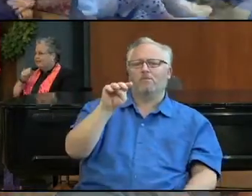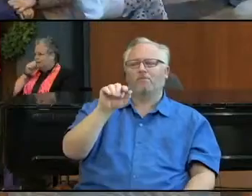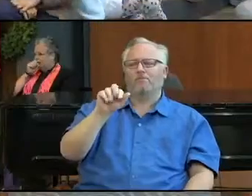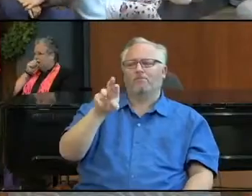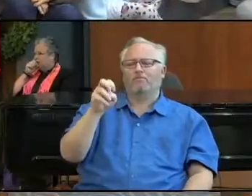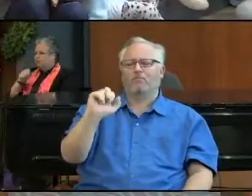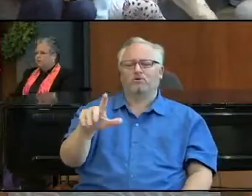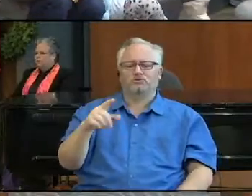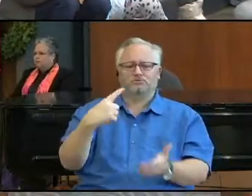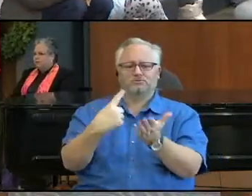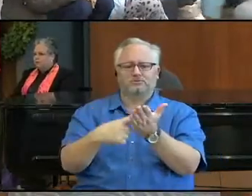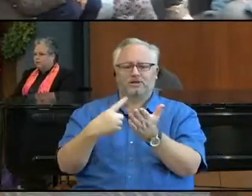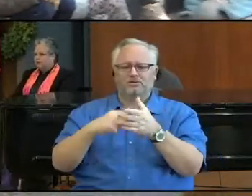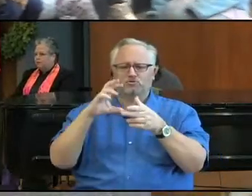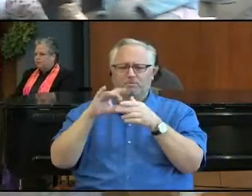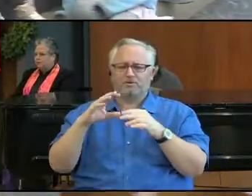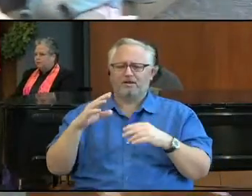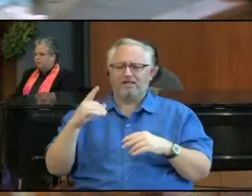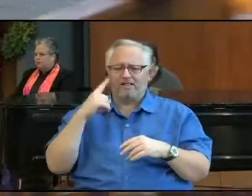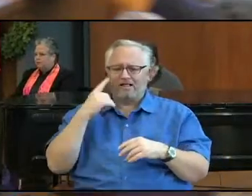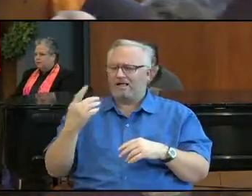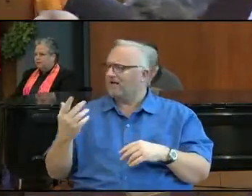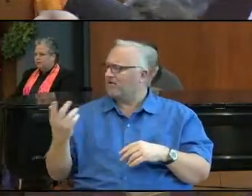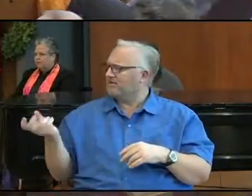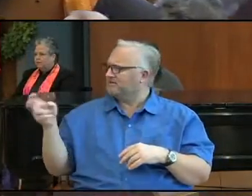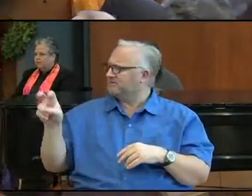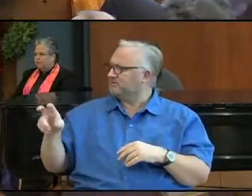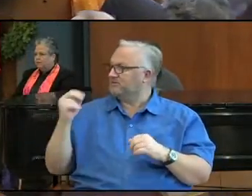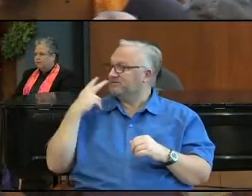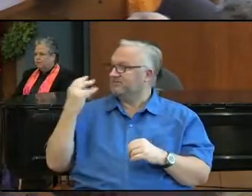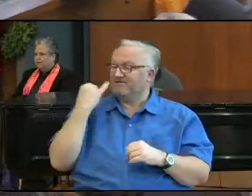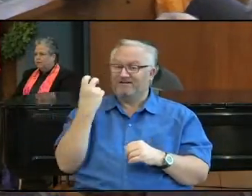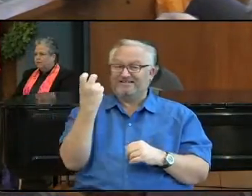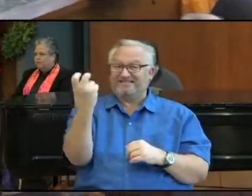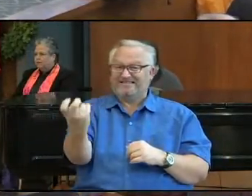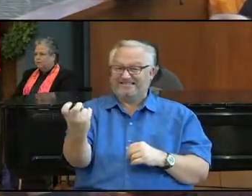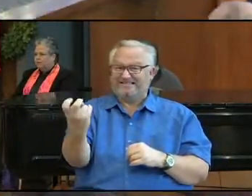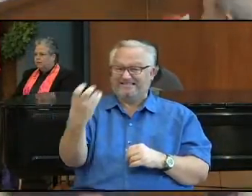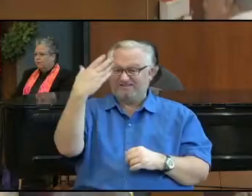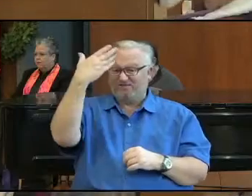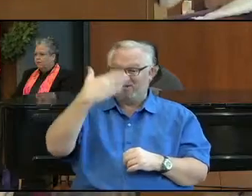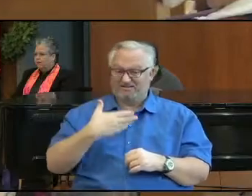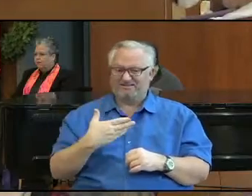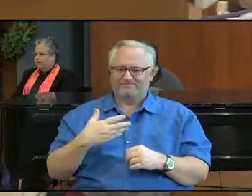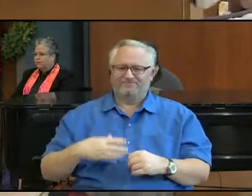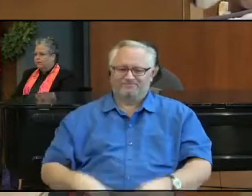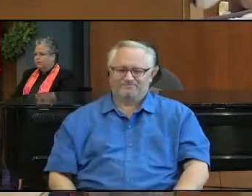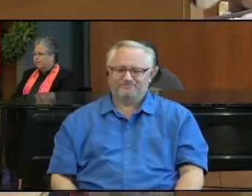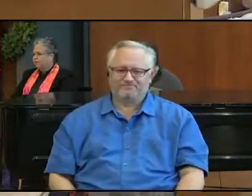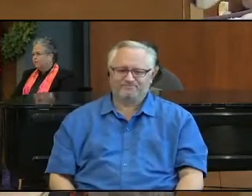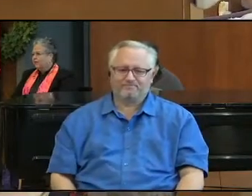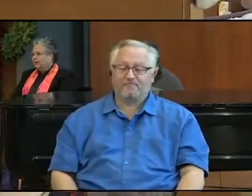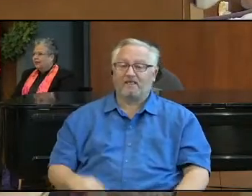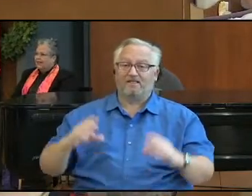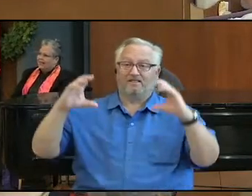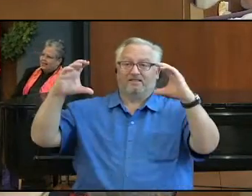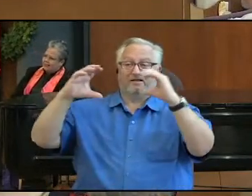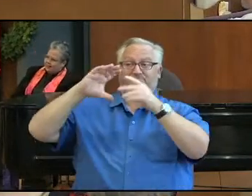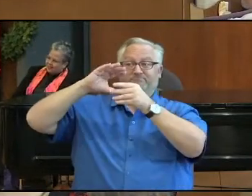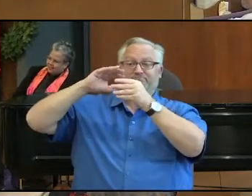Actually, I think I'll come and sit right. Can you all see me if I sit right here? So this is a